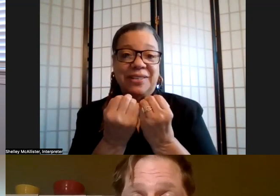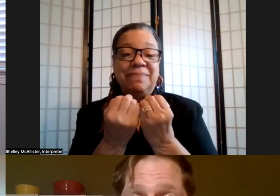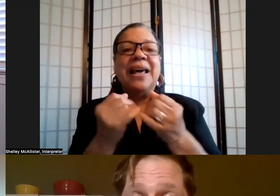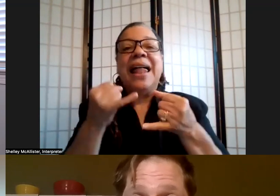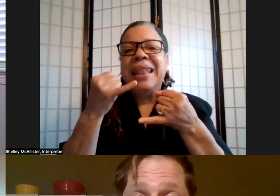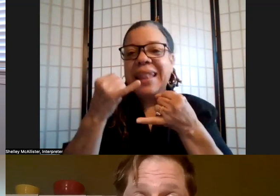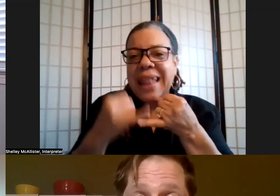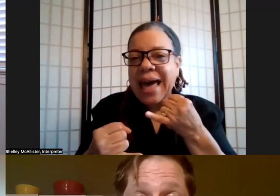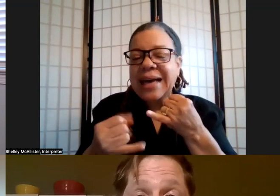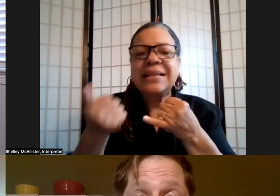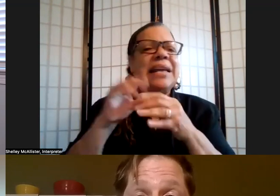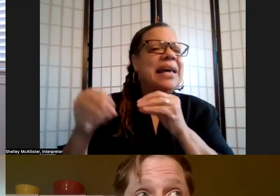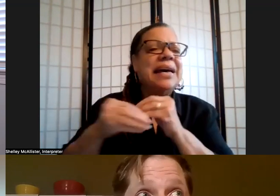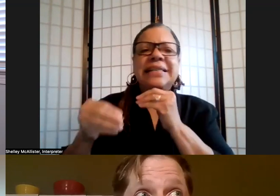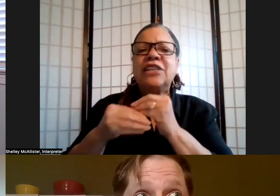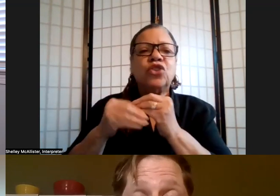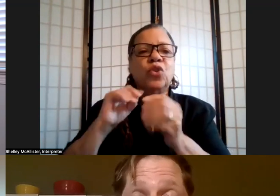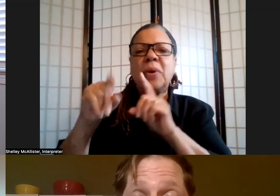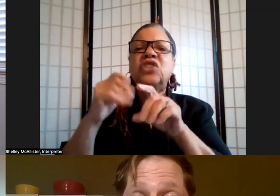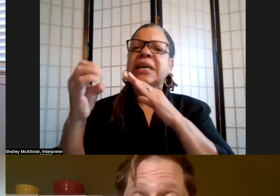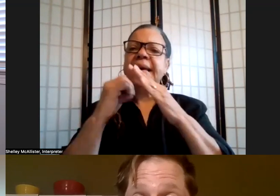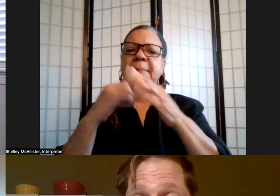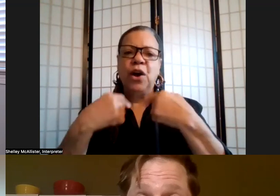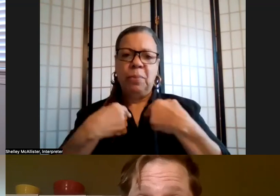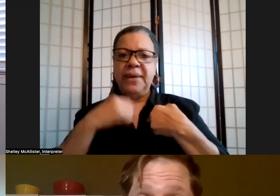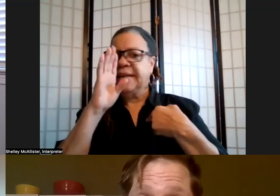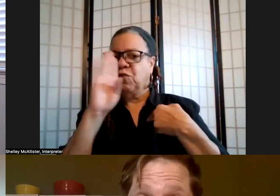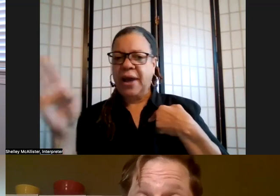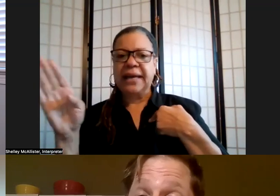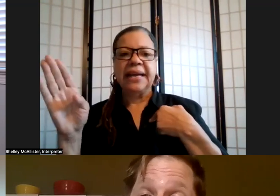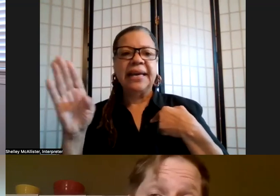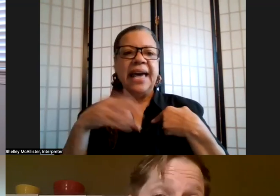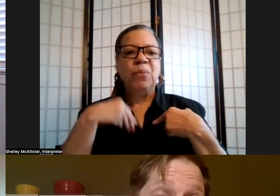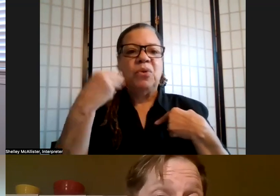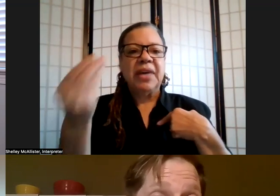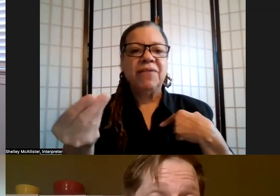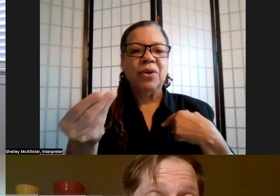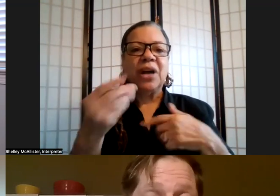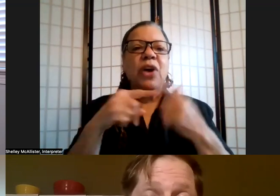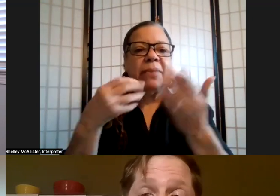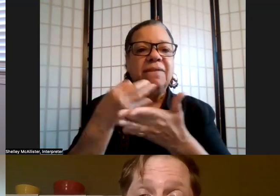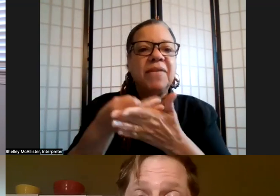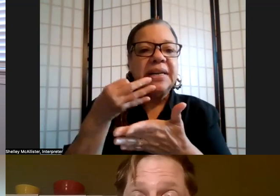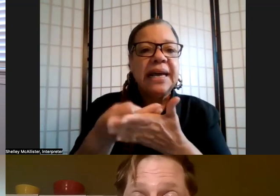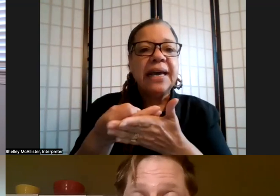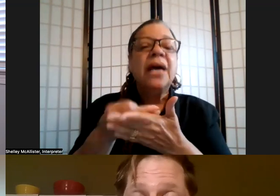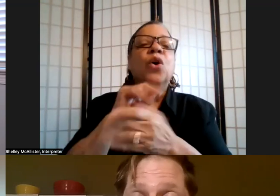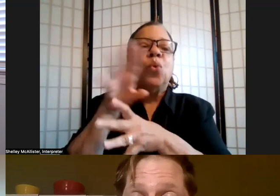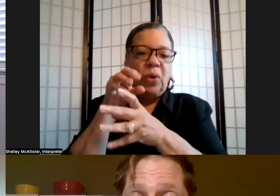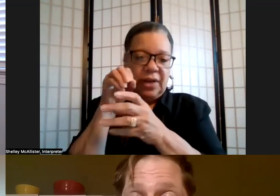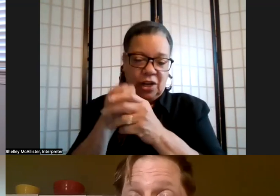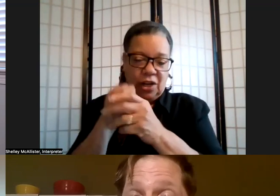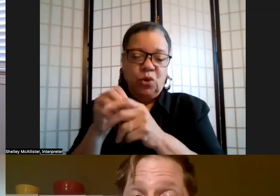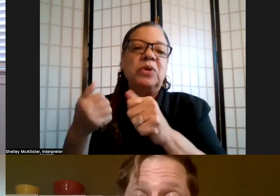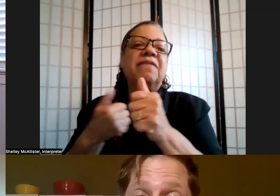Lastly, if you have any additional questions, you can feel free to email me and we'll see if we can get you that information. I know many of you have asked about funding. We'll include in the follow-up